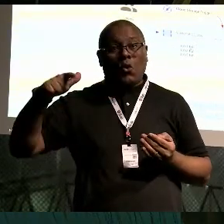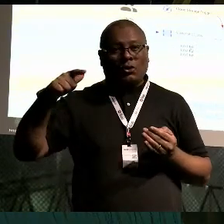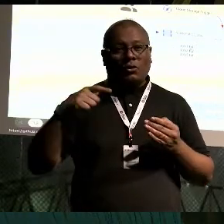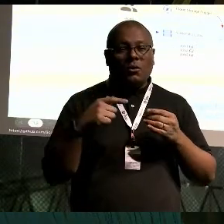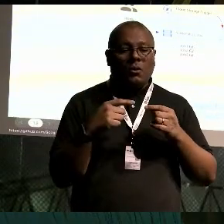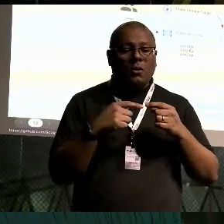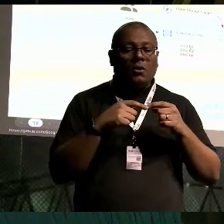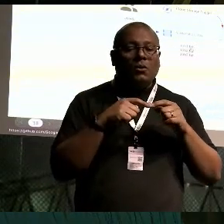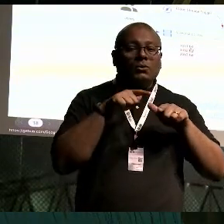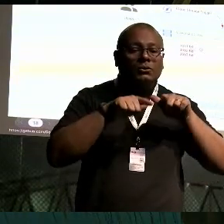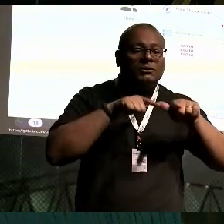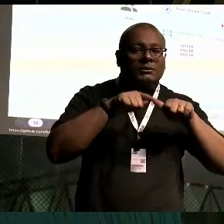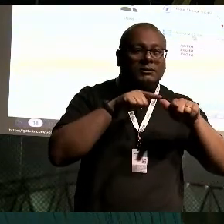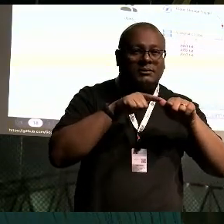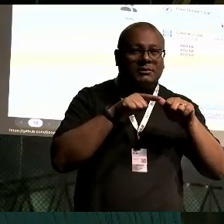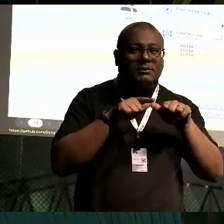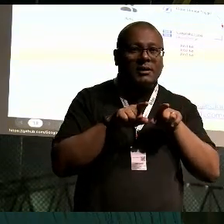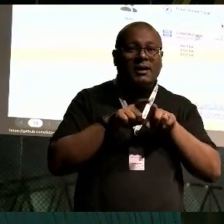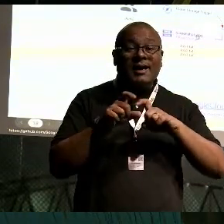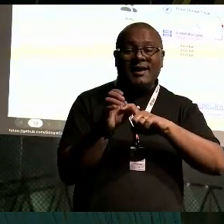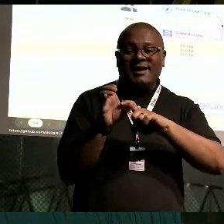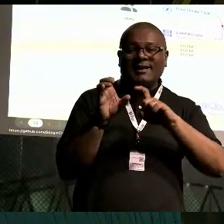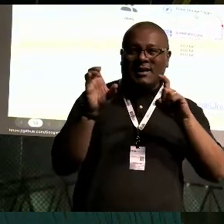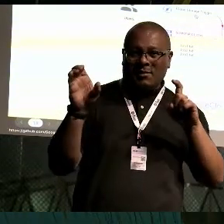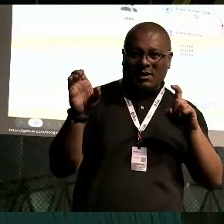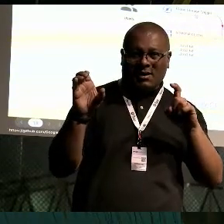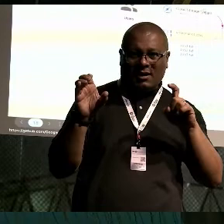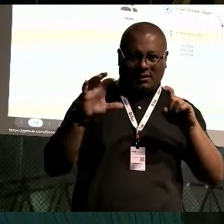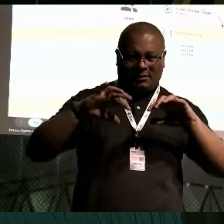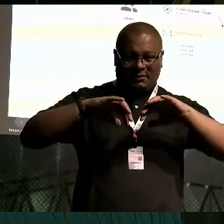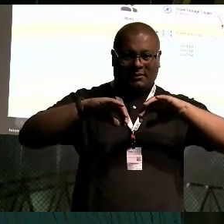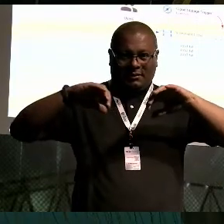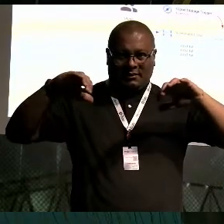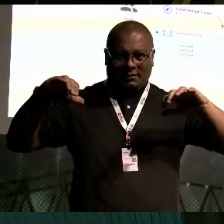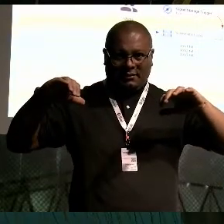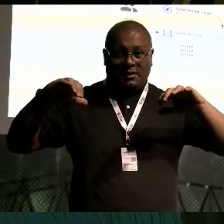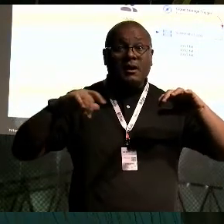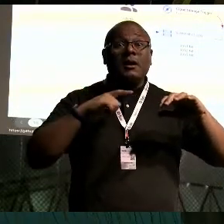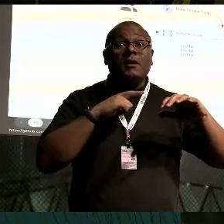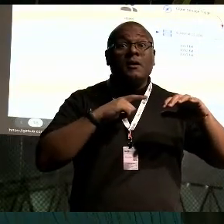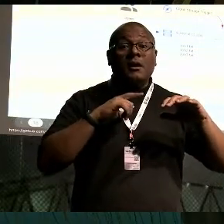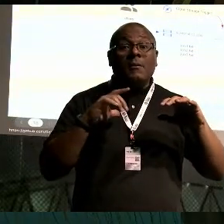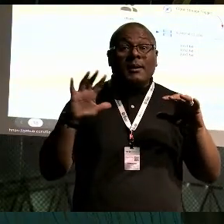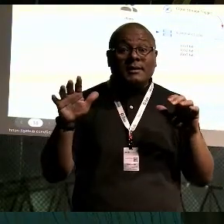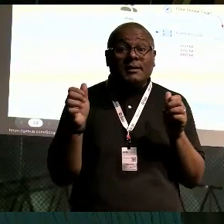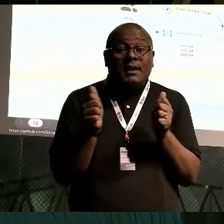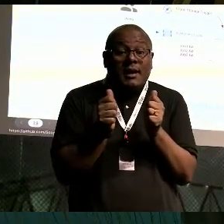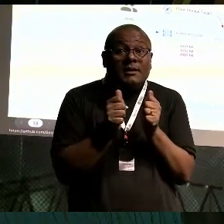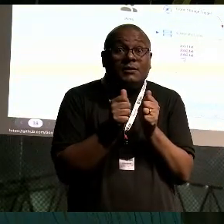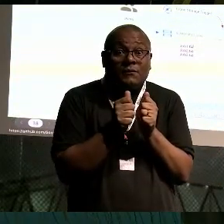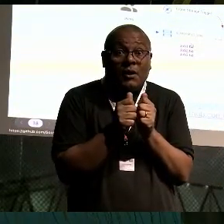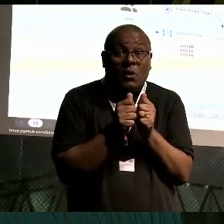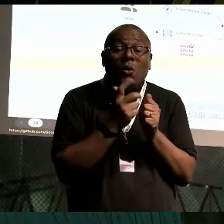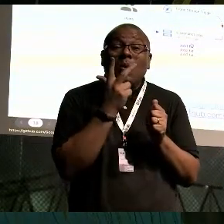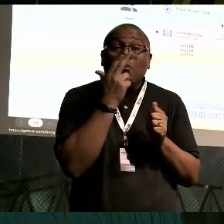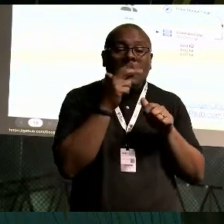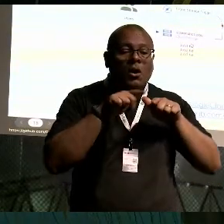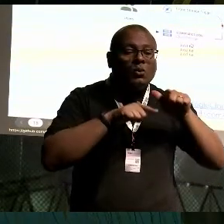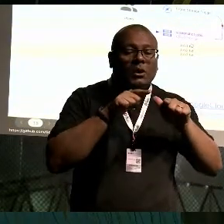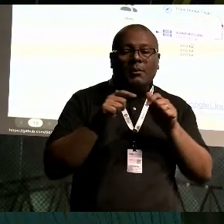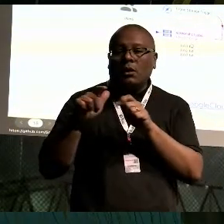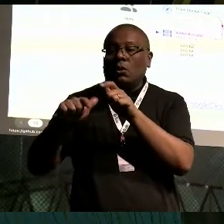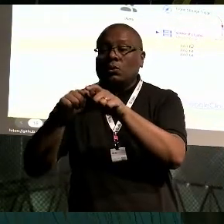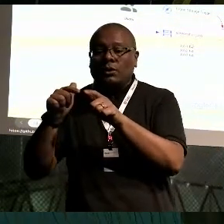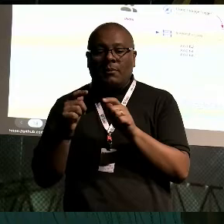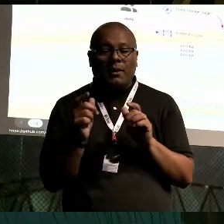job, this gets picked up by EventArc, that goes to workflows, and then workflows looks at the job. The